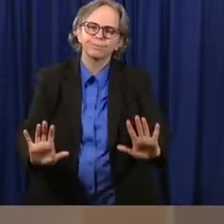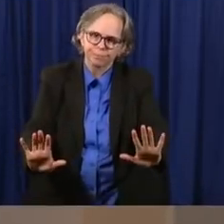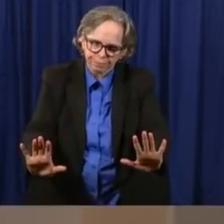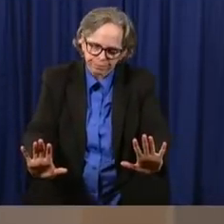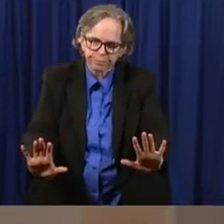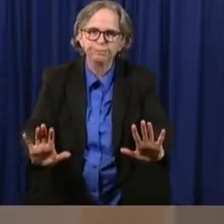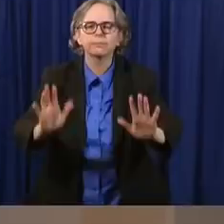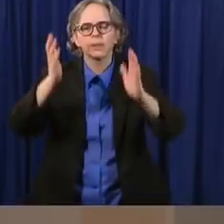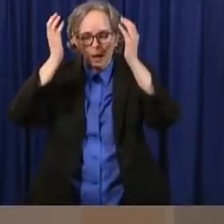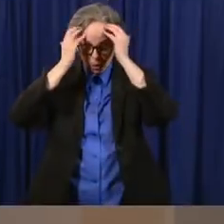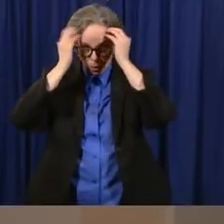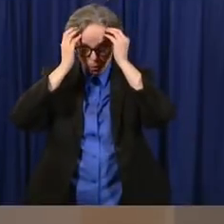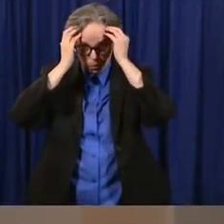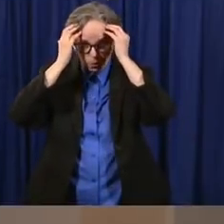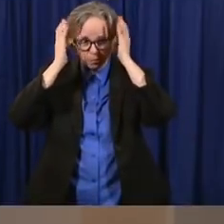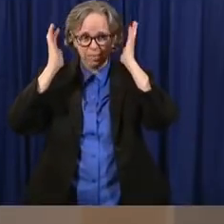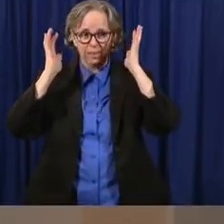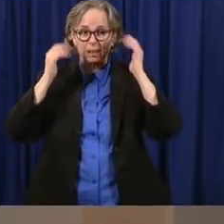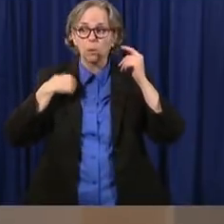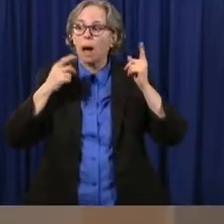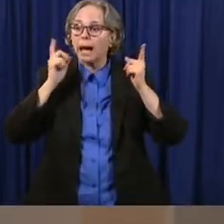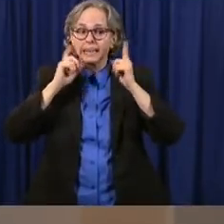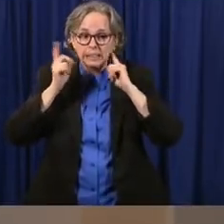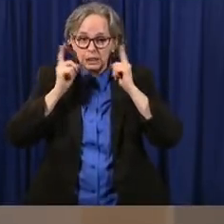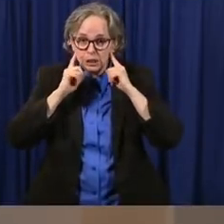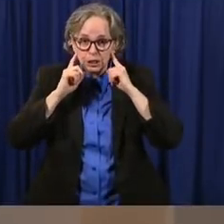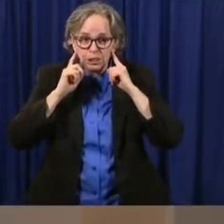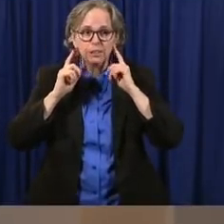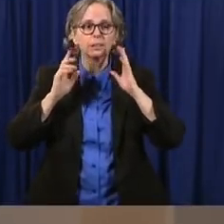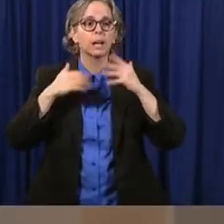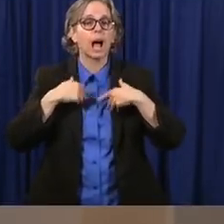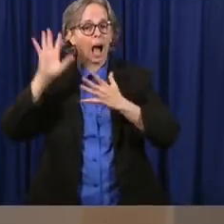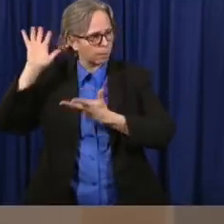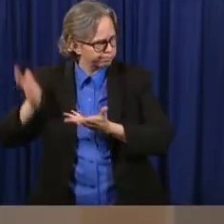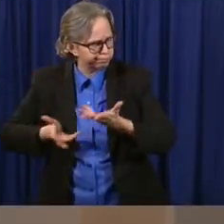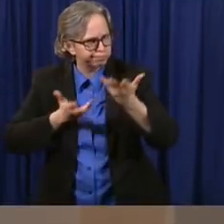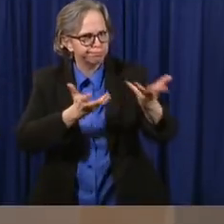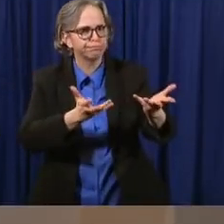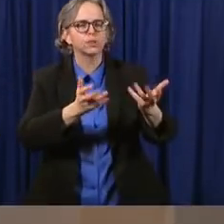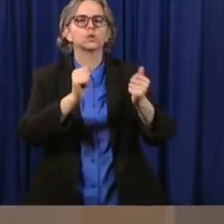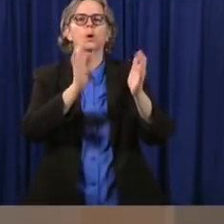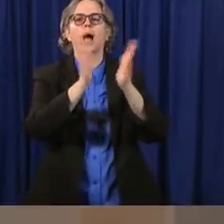I'm taking to them and asking them to solve these problems. Thank you.